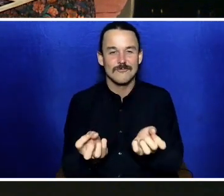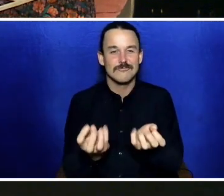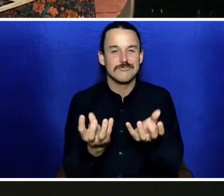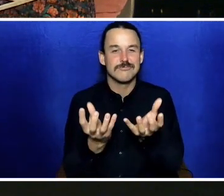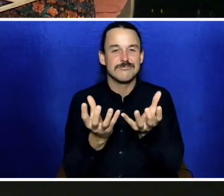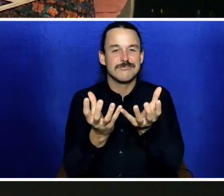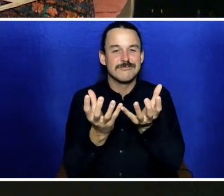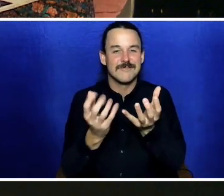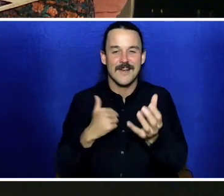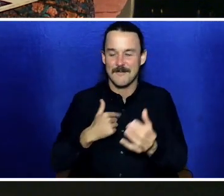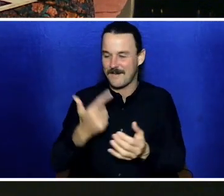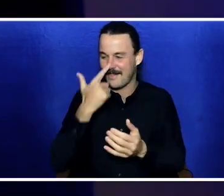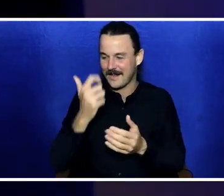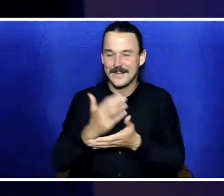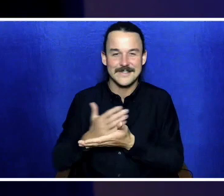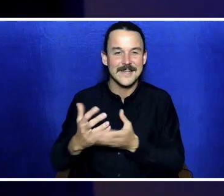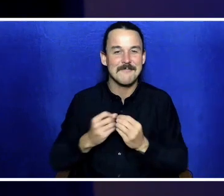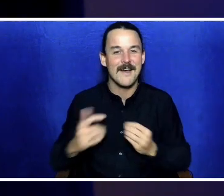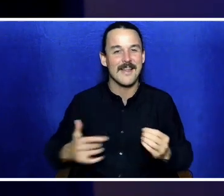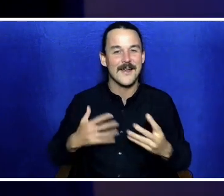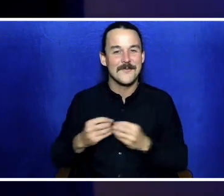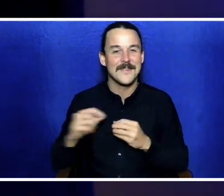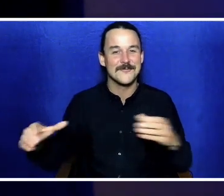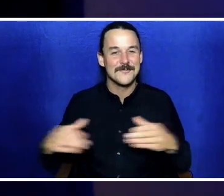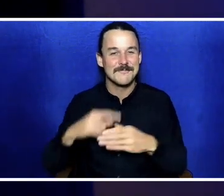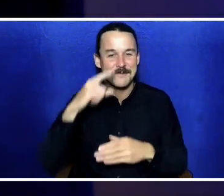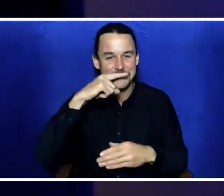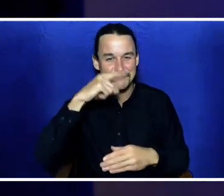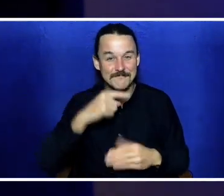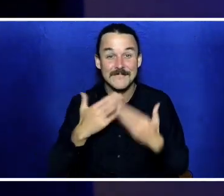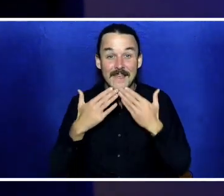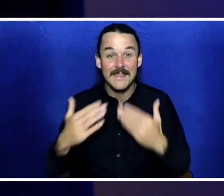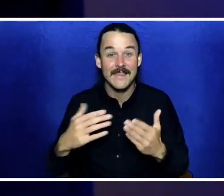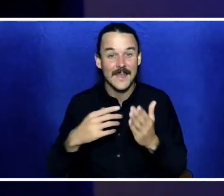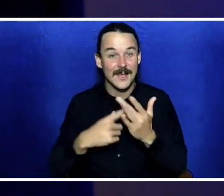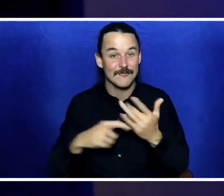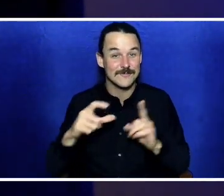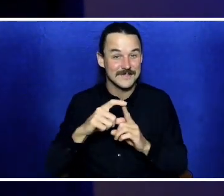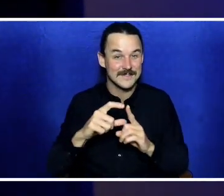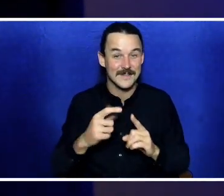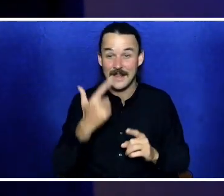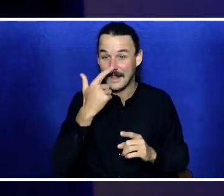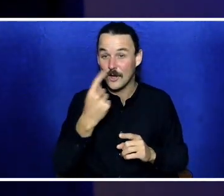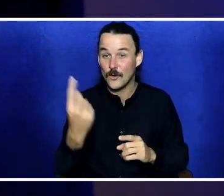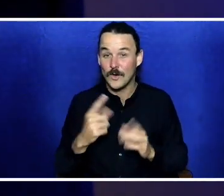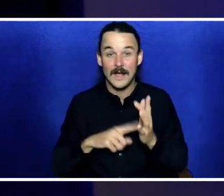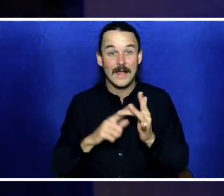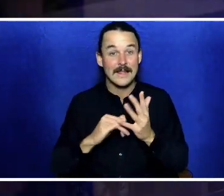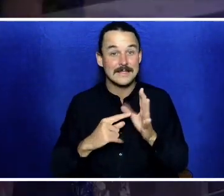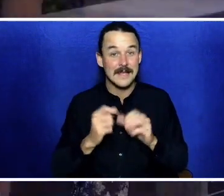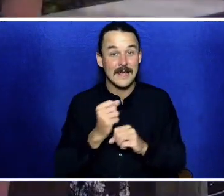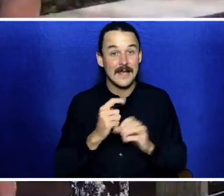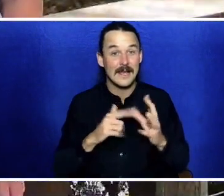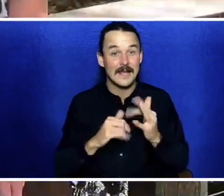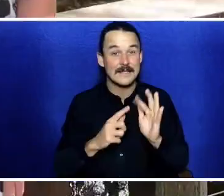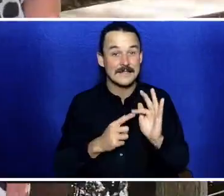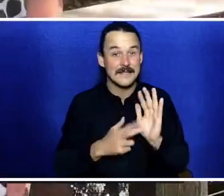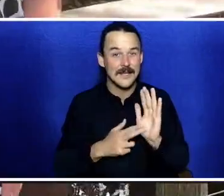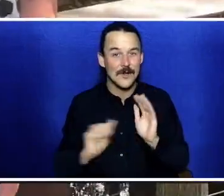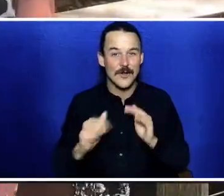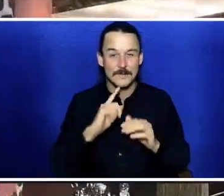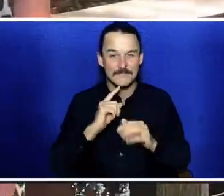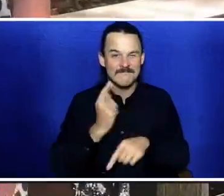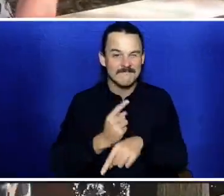my life with. Thank you very much, Richard. We're delighted to have this message from Lisa Gastein. Hello,